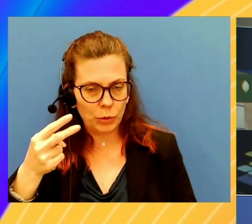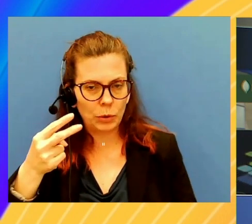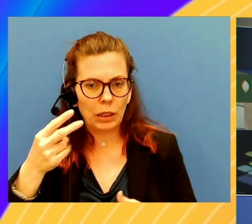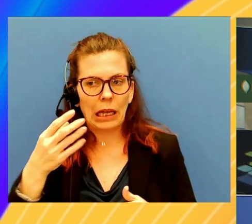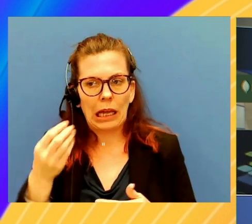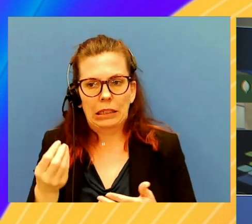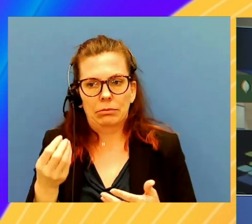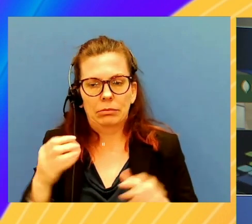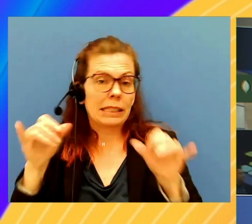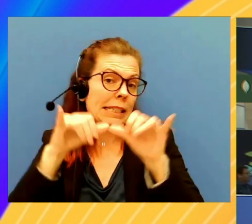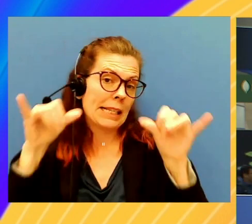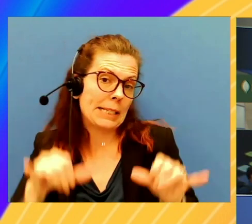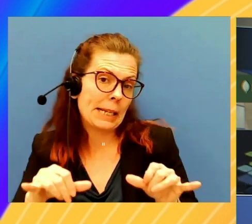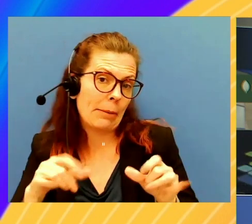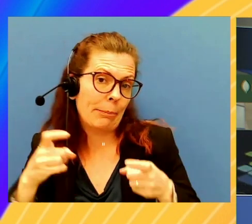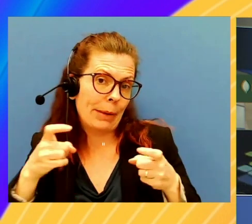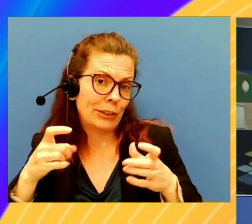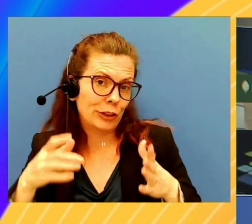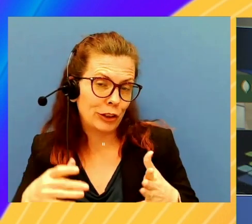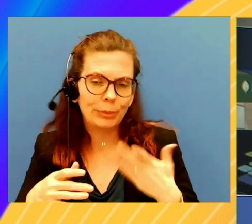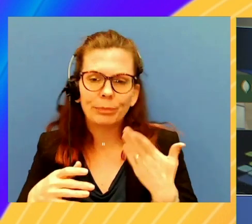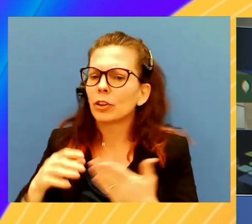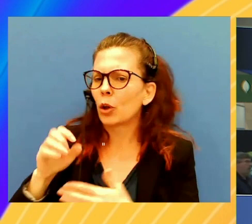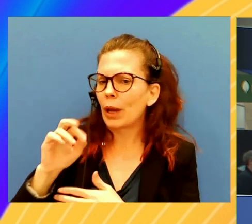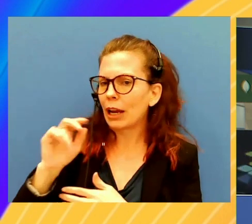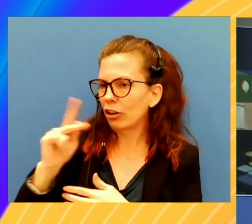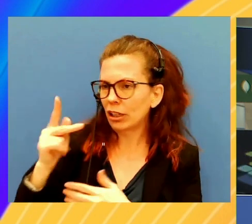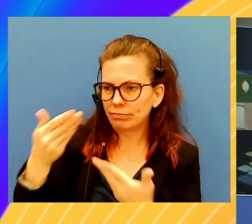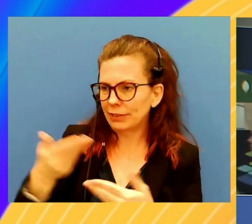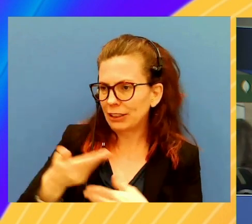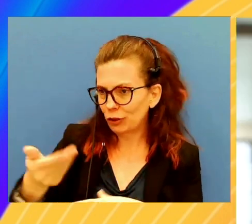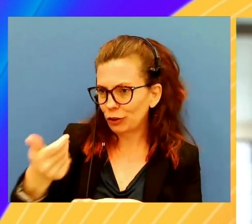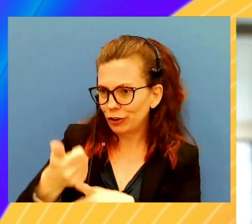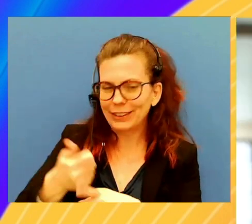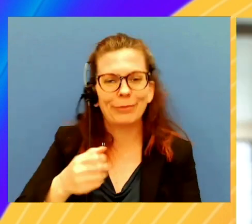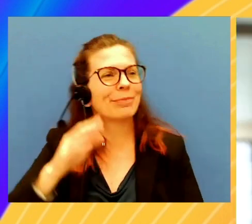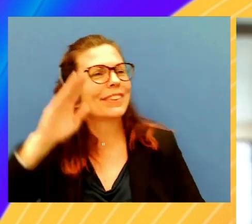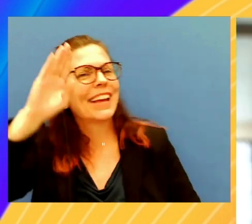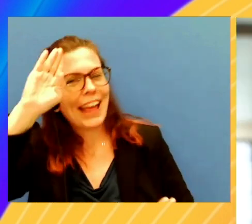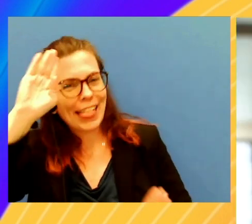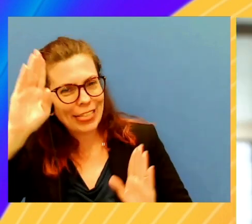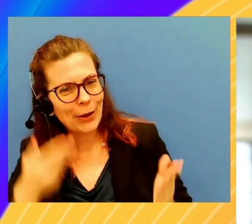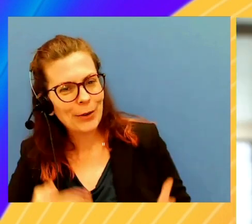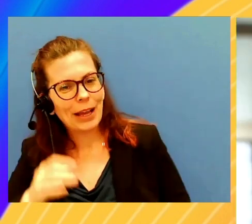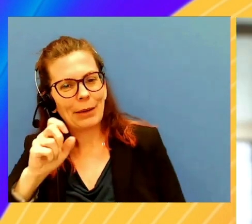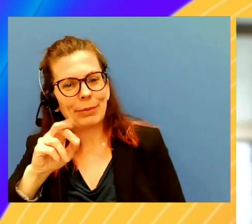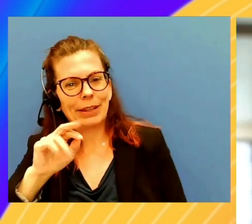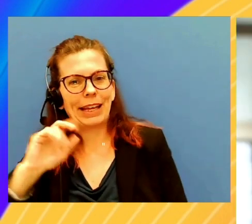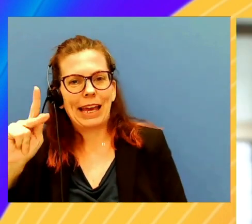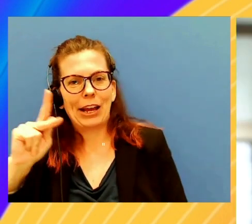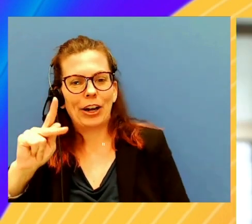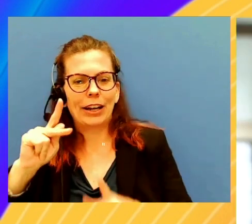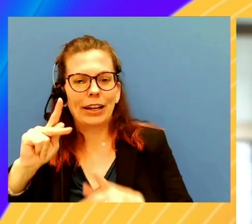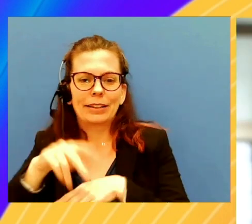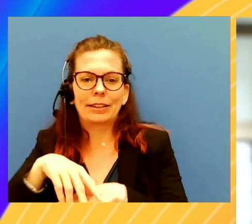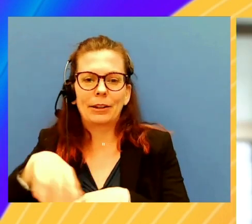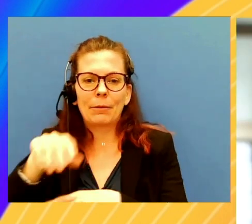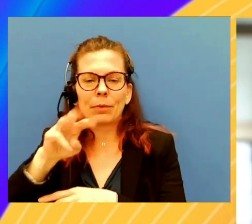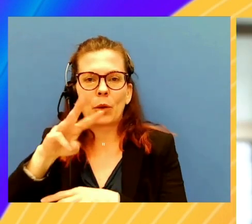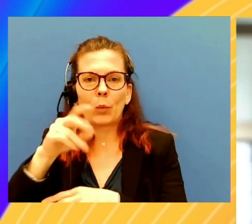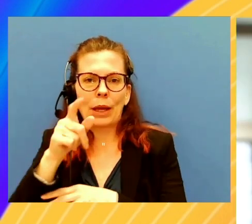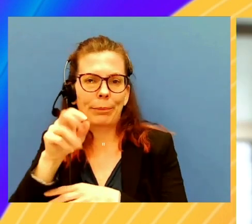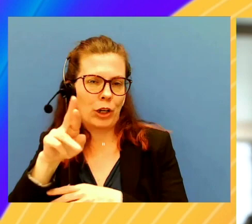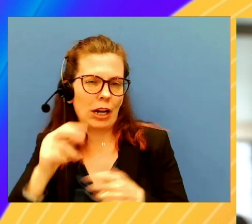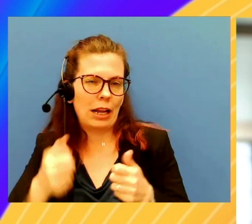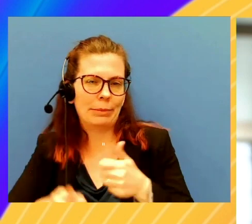and Systems Manager. So Eric, why don't you go ahead and introduce yourself? Sure. So hi everyone, my name is Eric Weber. I'm a Senior Specialist Solutions Architect here at AWS.